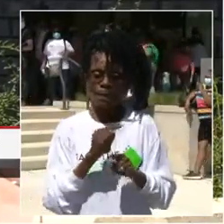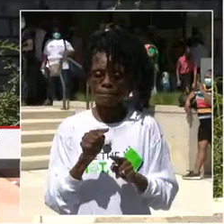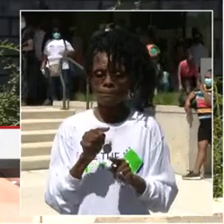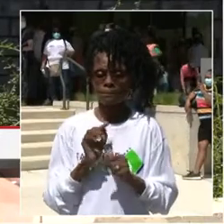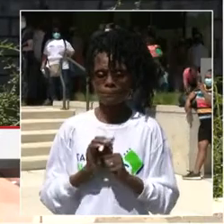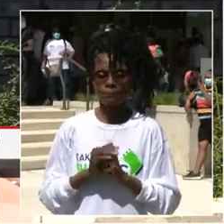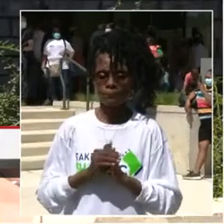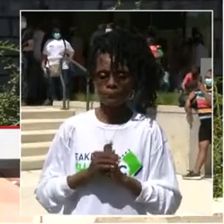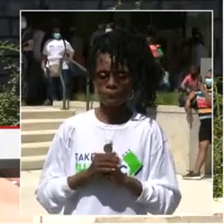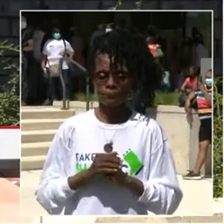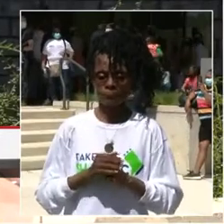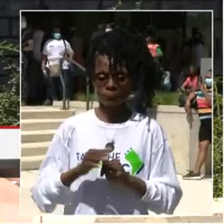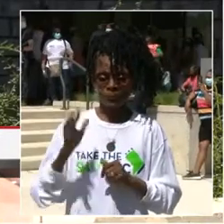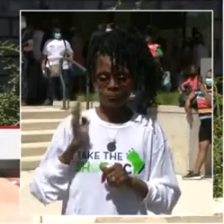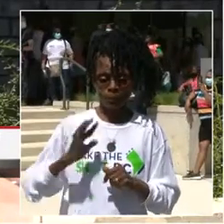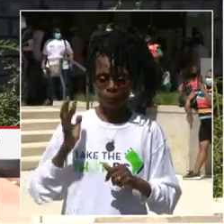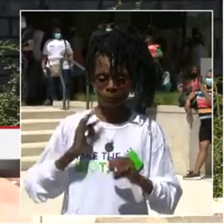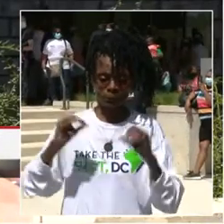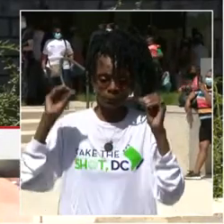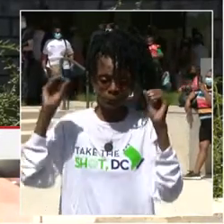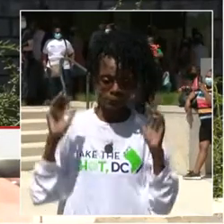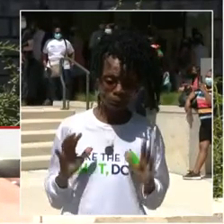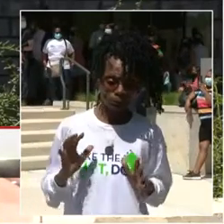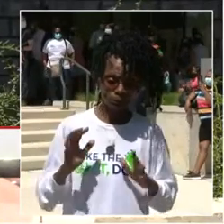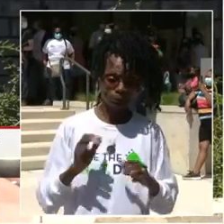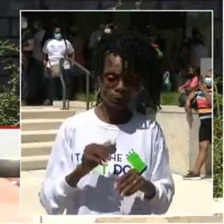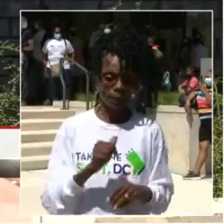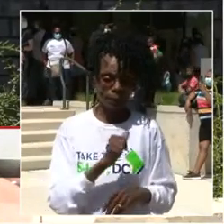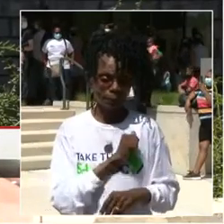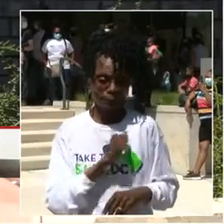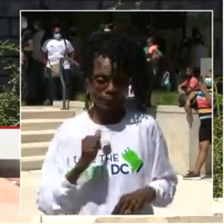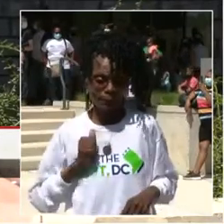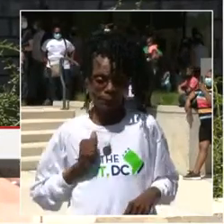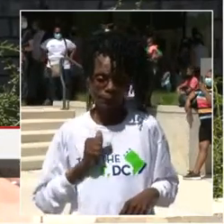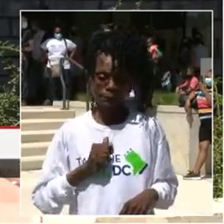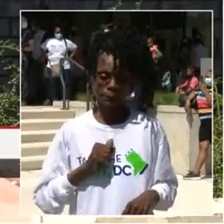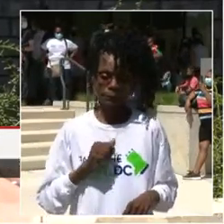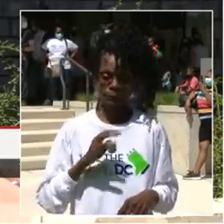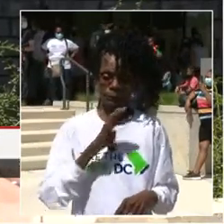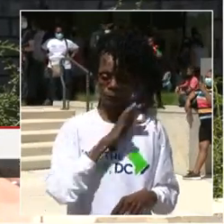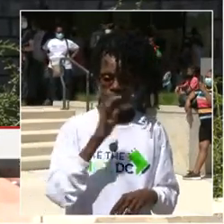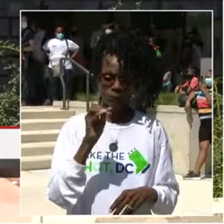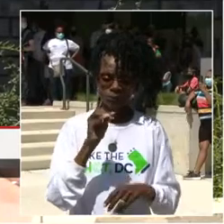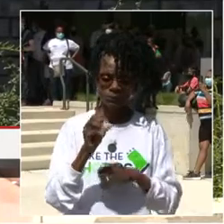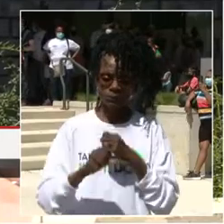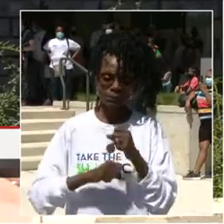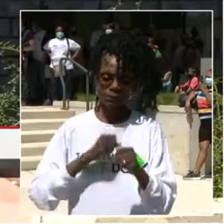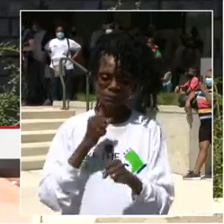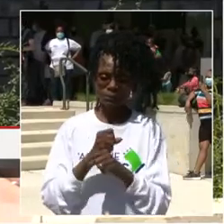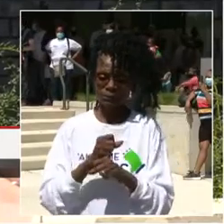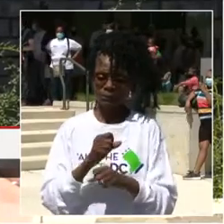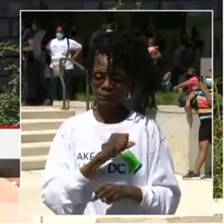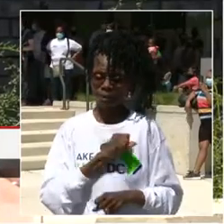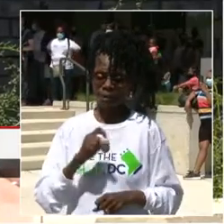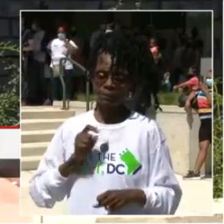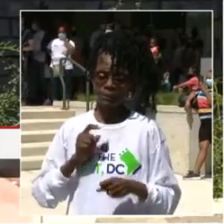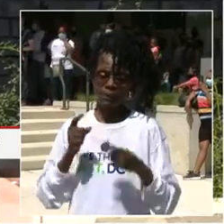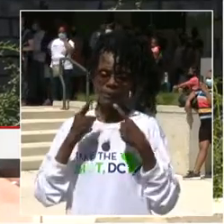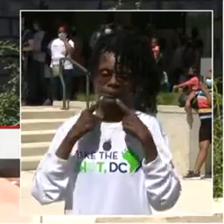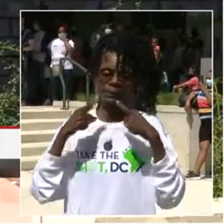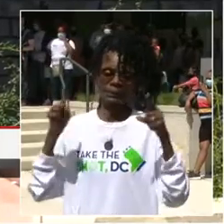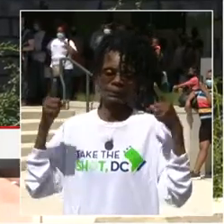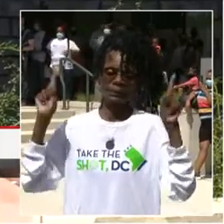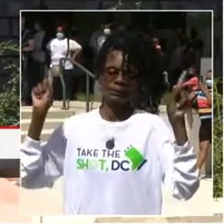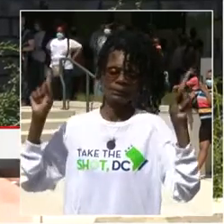Former teachers and administrators, 40 years of success, 40 years